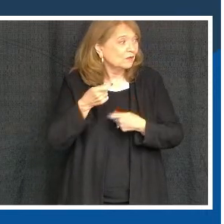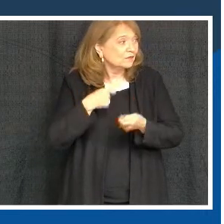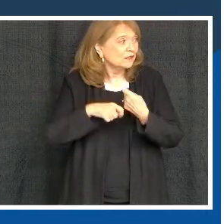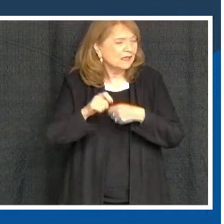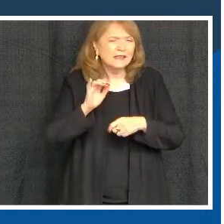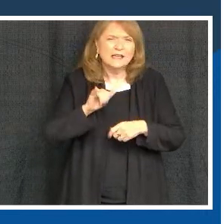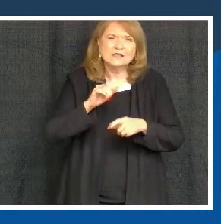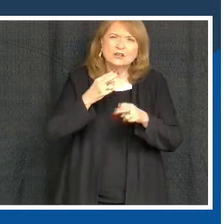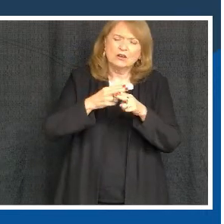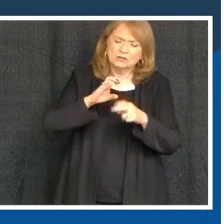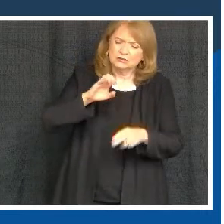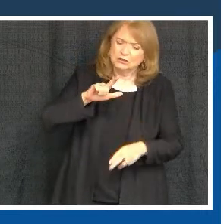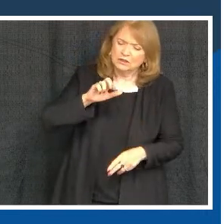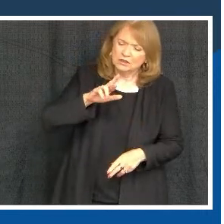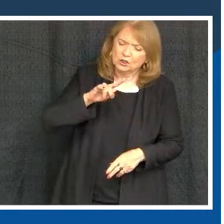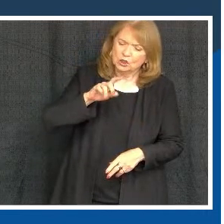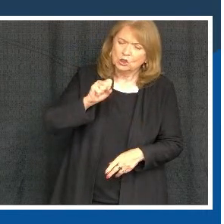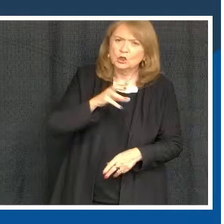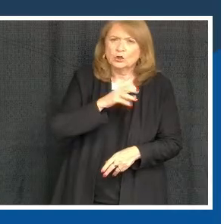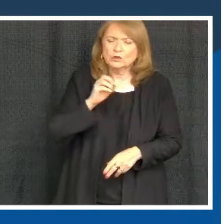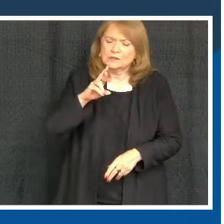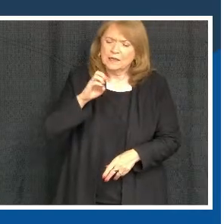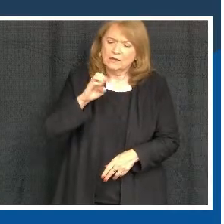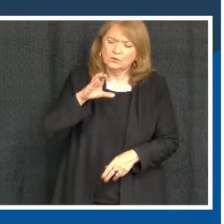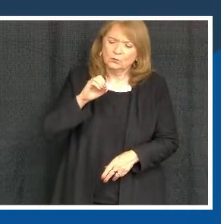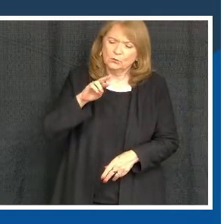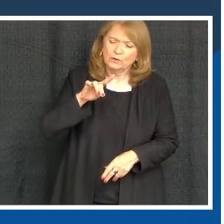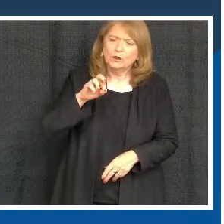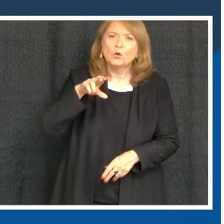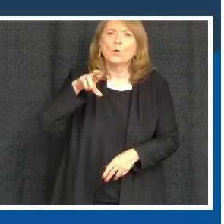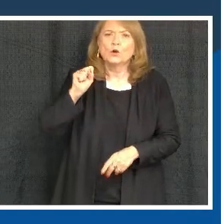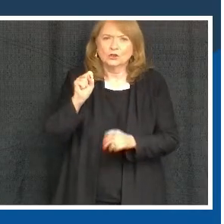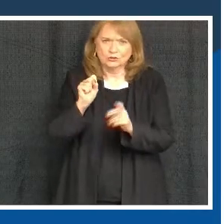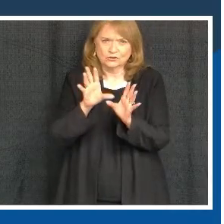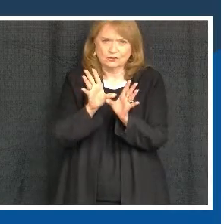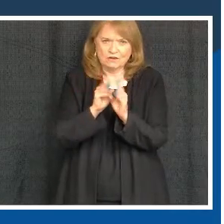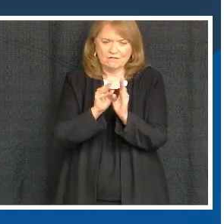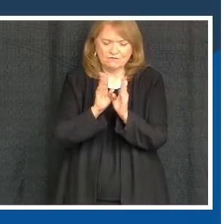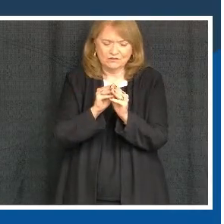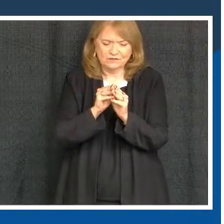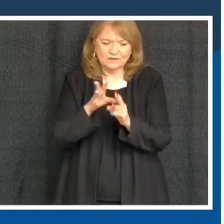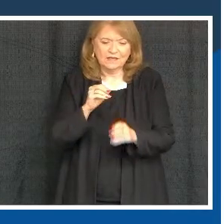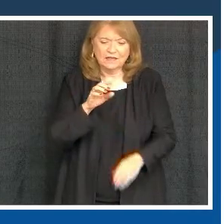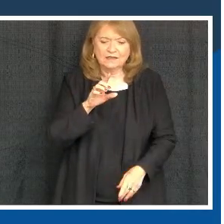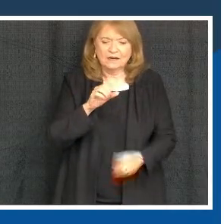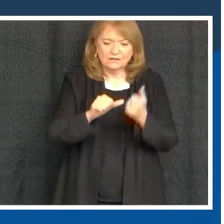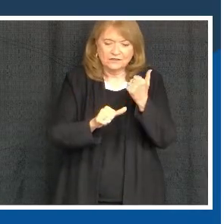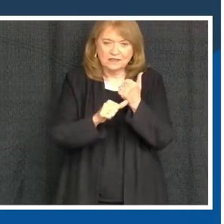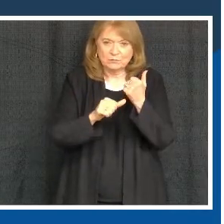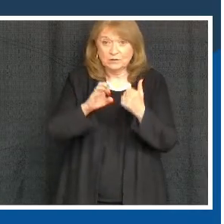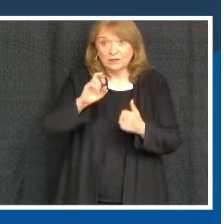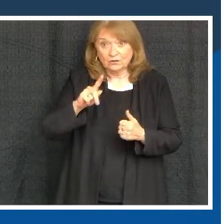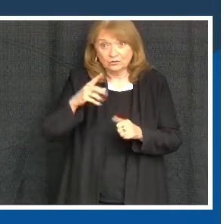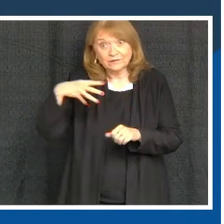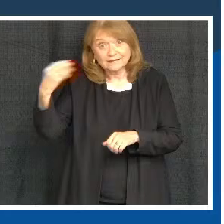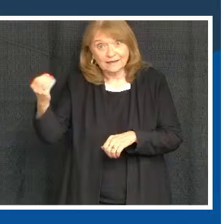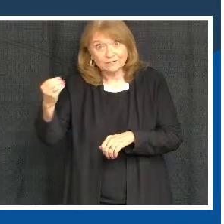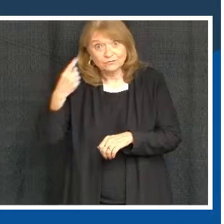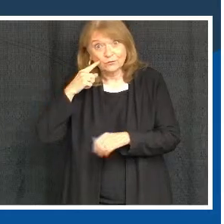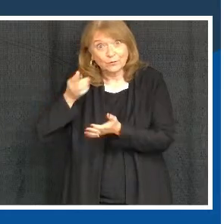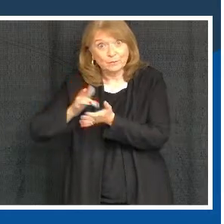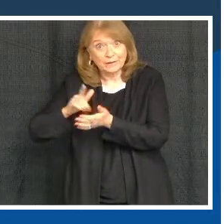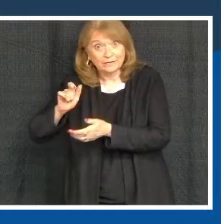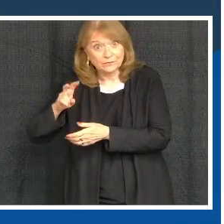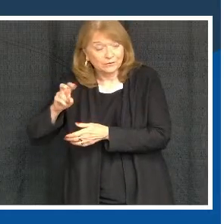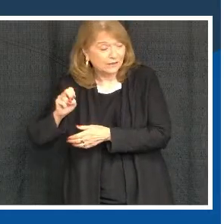Clerks and Recorders conference, got it. And our deputy clerk is out on medical leave. So Lee, thank